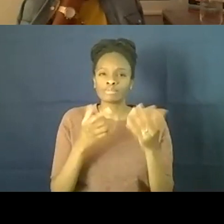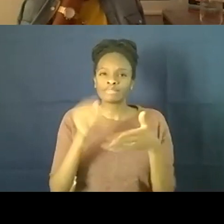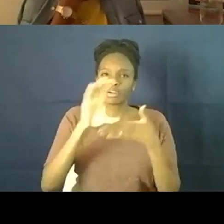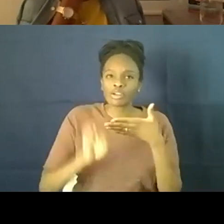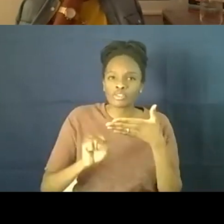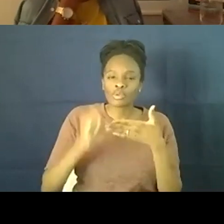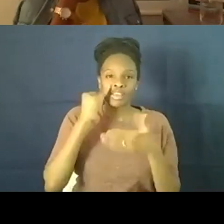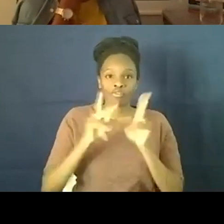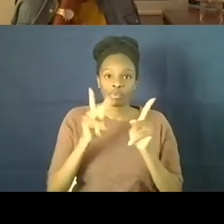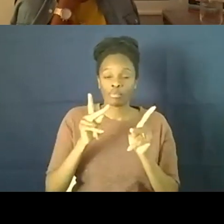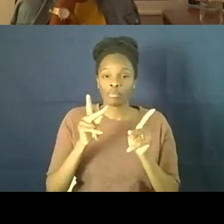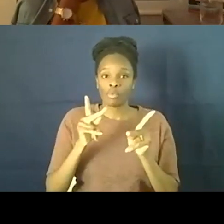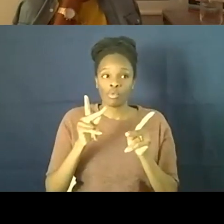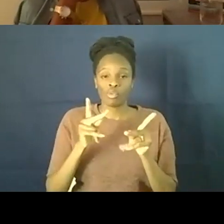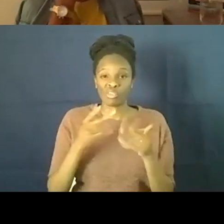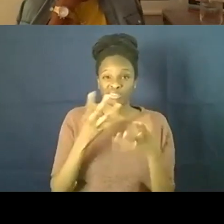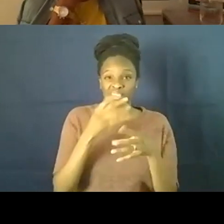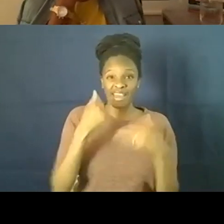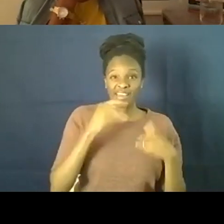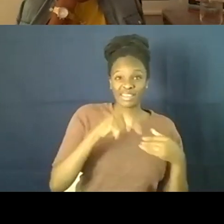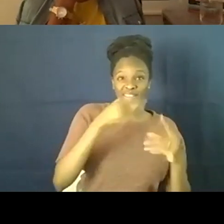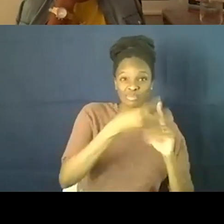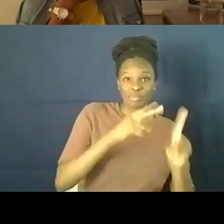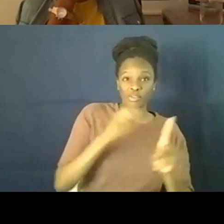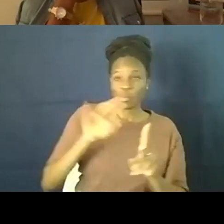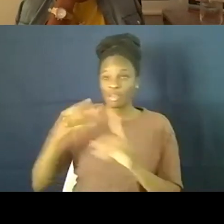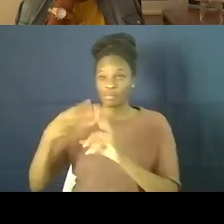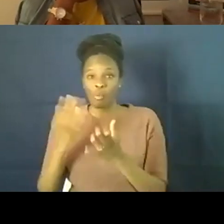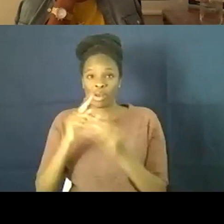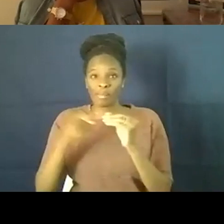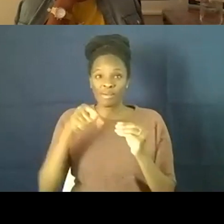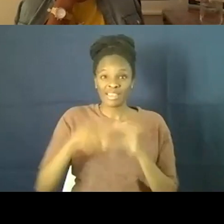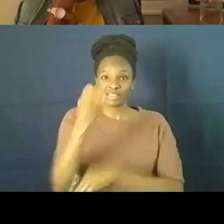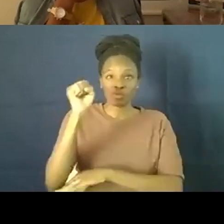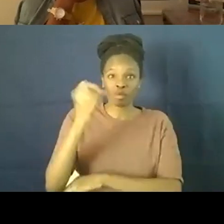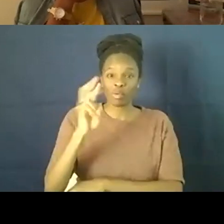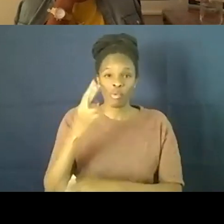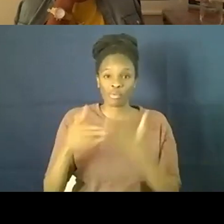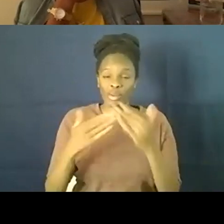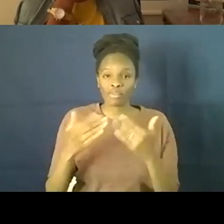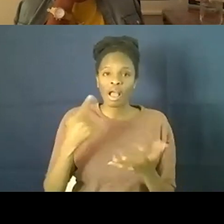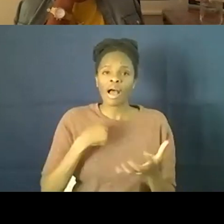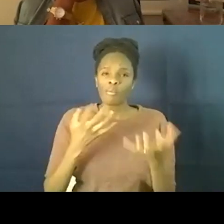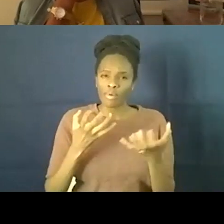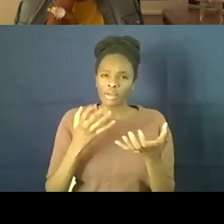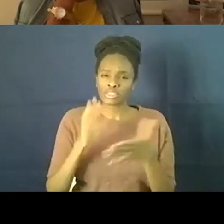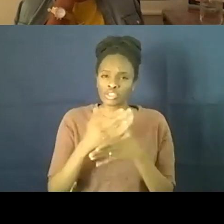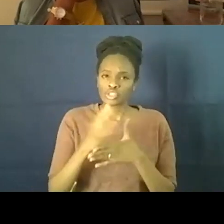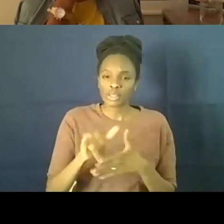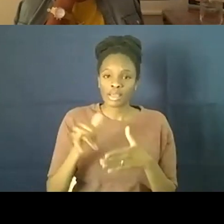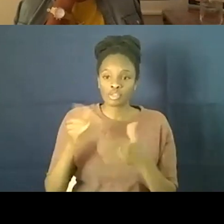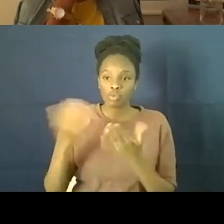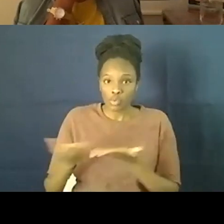way? But what about if they take it that way? And what about this movement? What about, so I just want you guys to maybe talk to that. Like we bring a scene into the room, but it